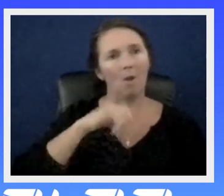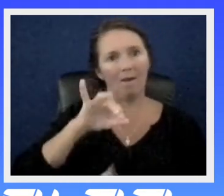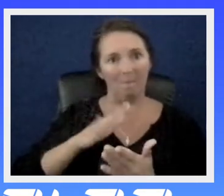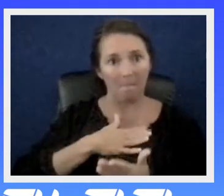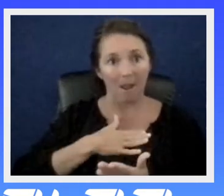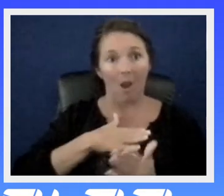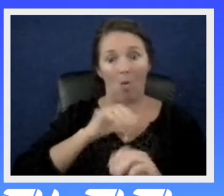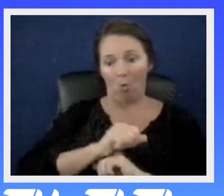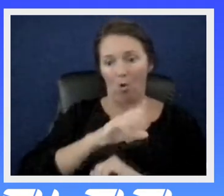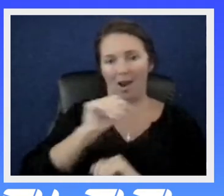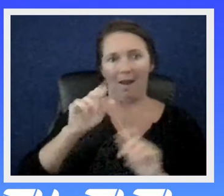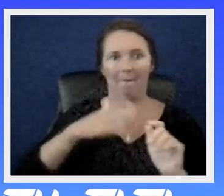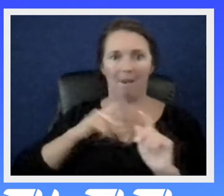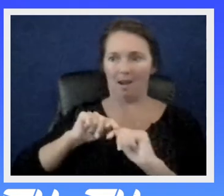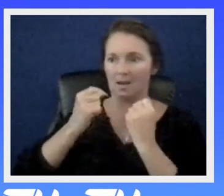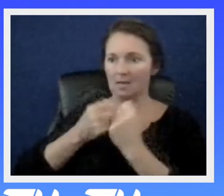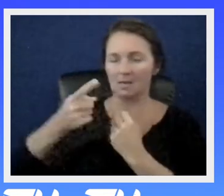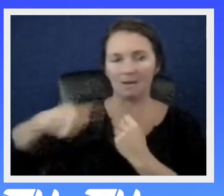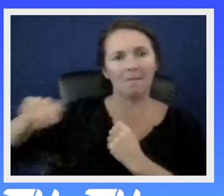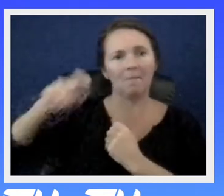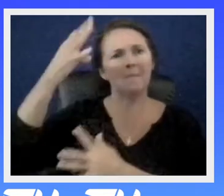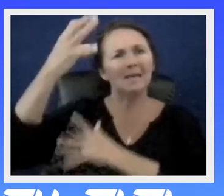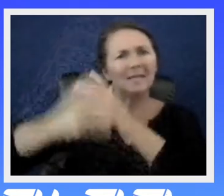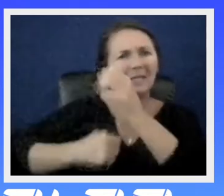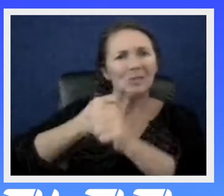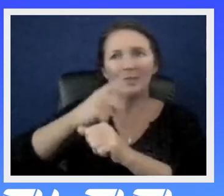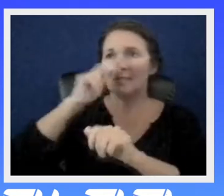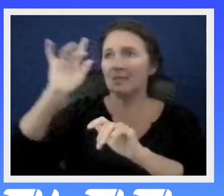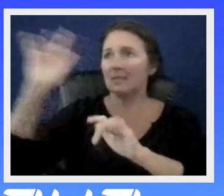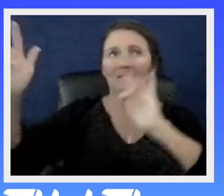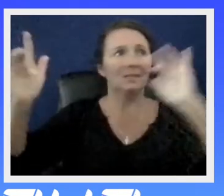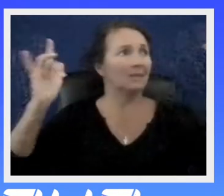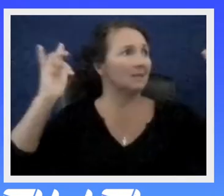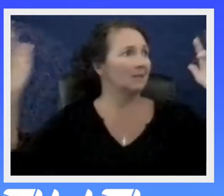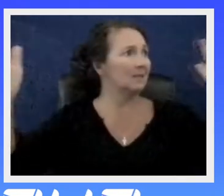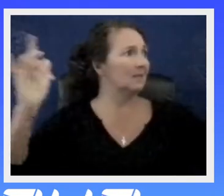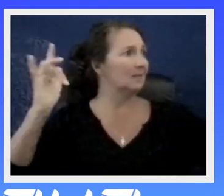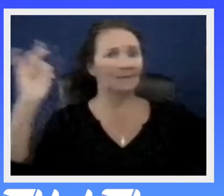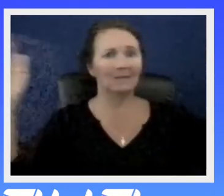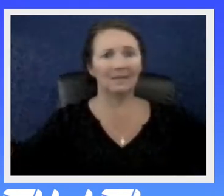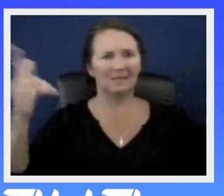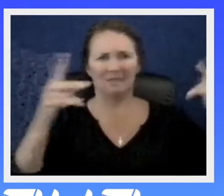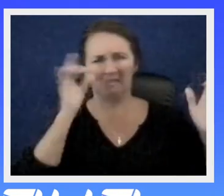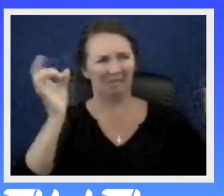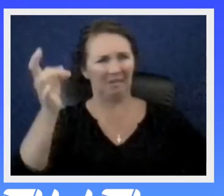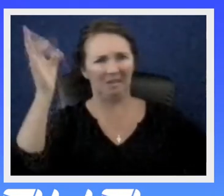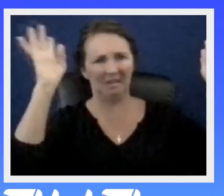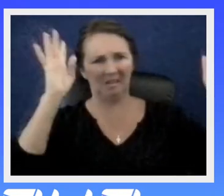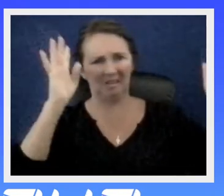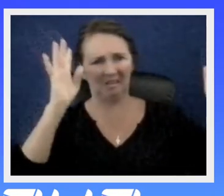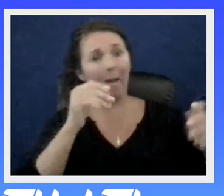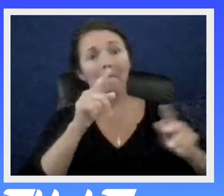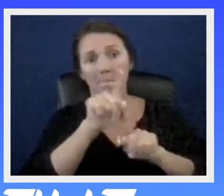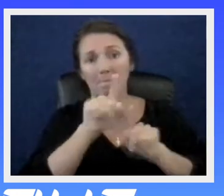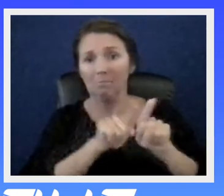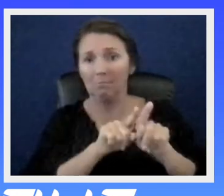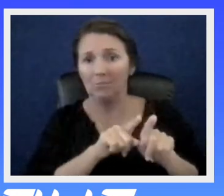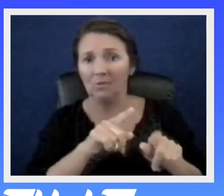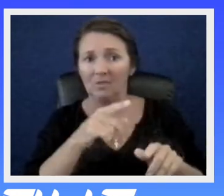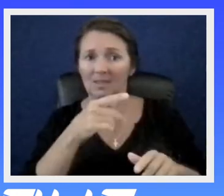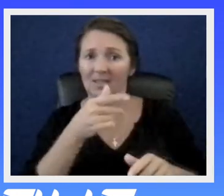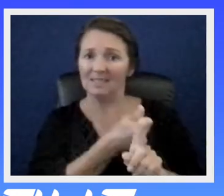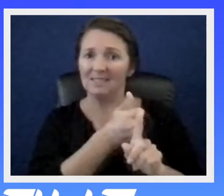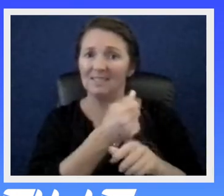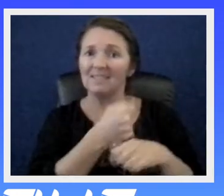For years, we were looking at vacant lots that were city owned, causing blight and public safety hazards in our communities, and mainly